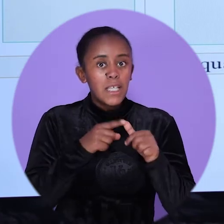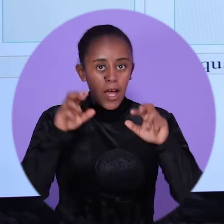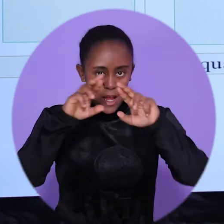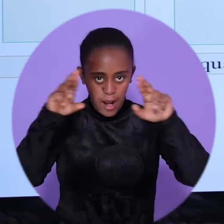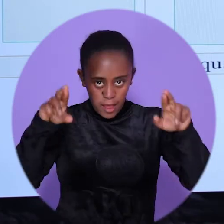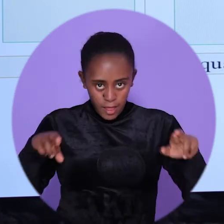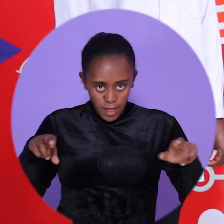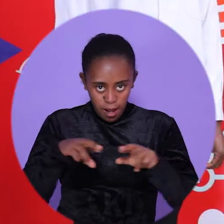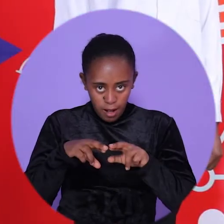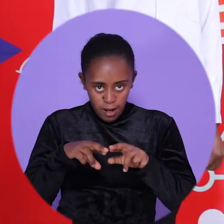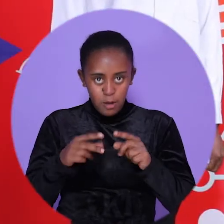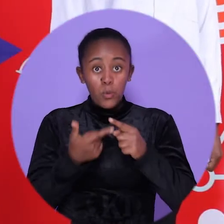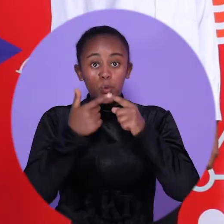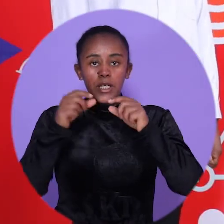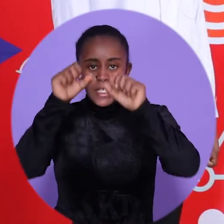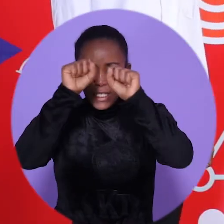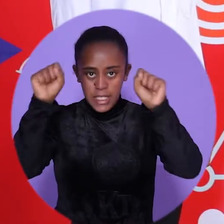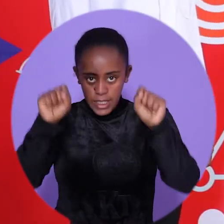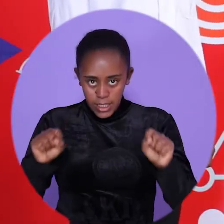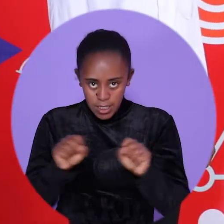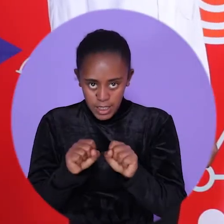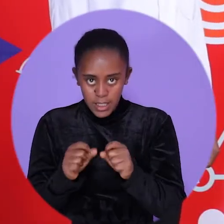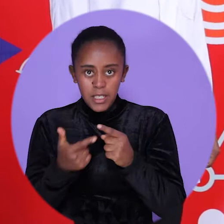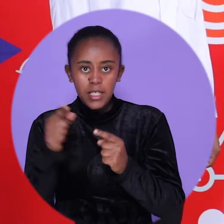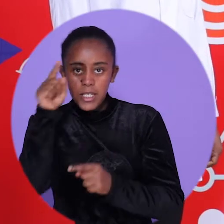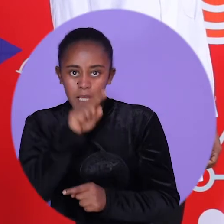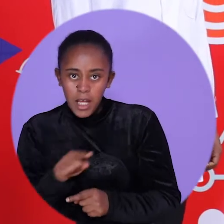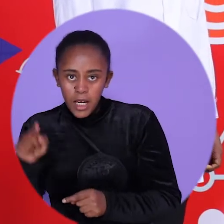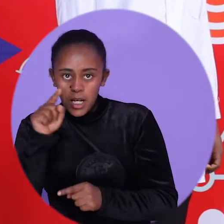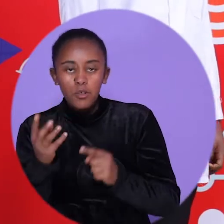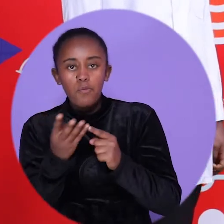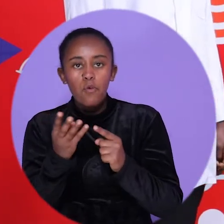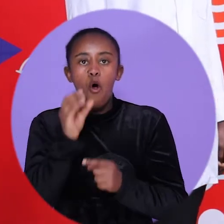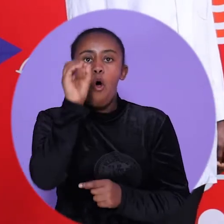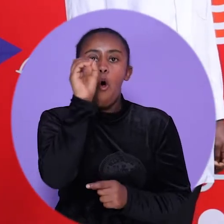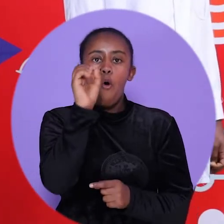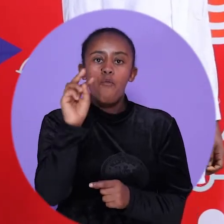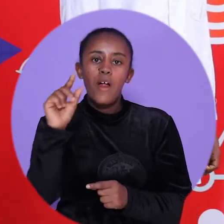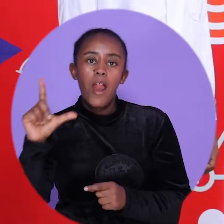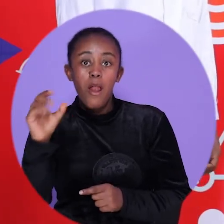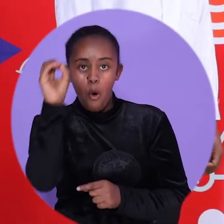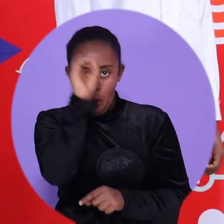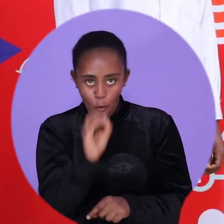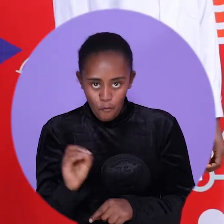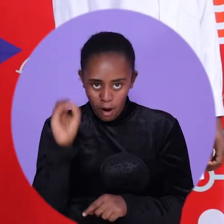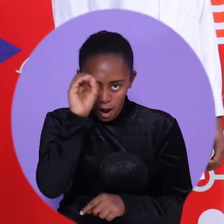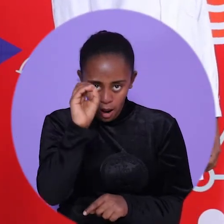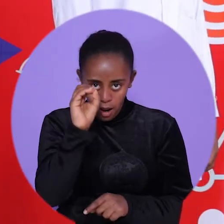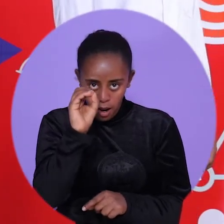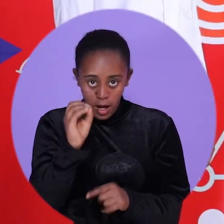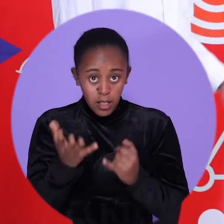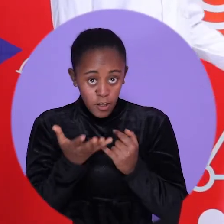is square, and the third one is circle, the fourth one is oval, and the fifth one is triangle.